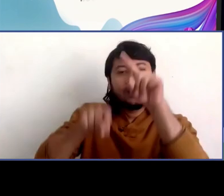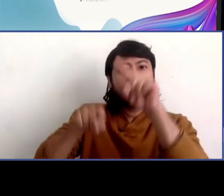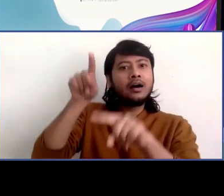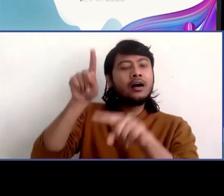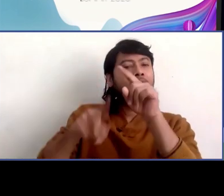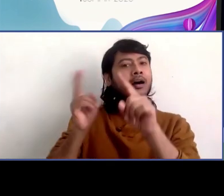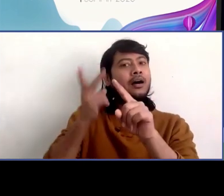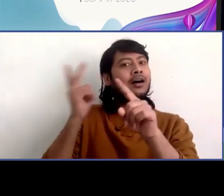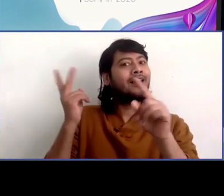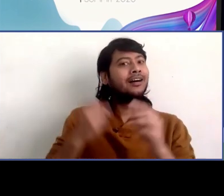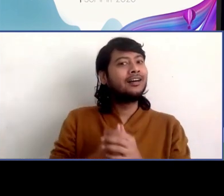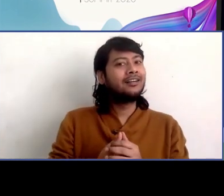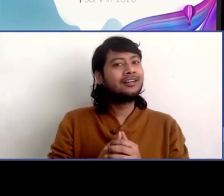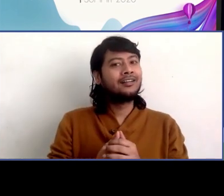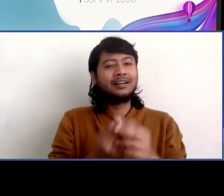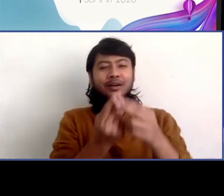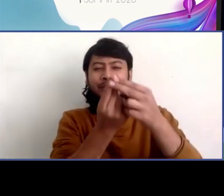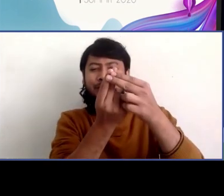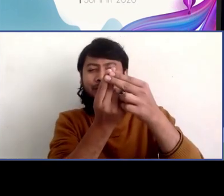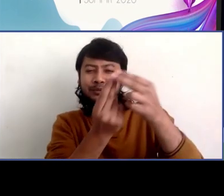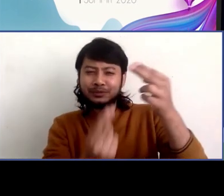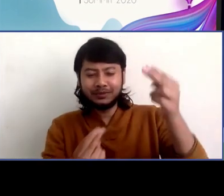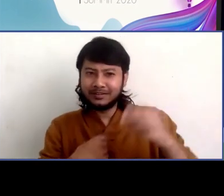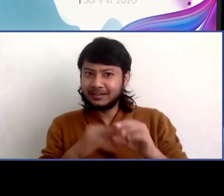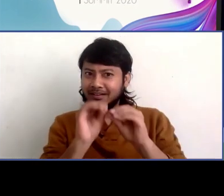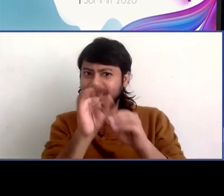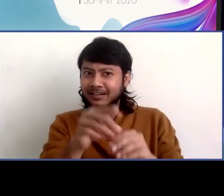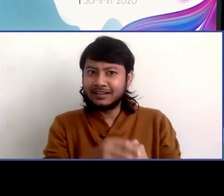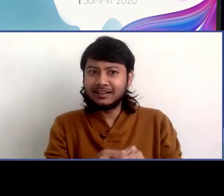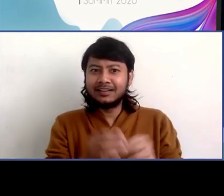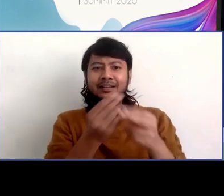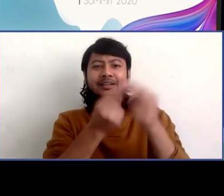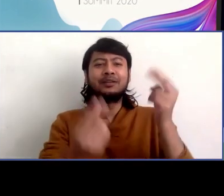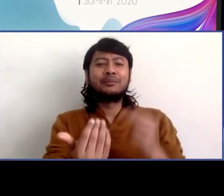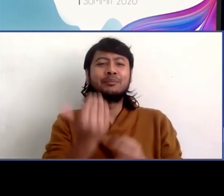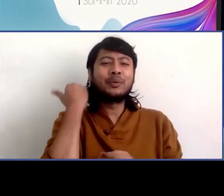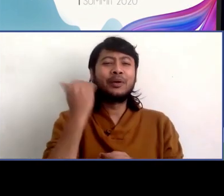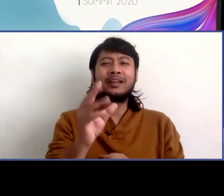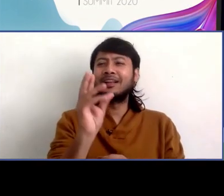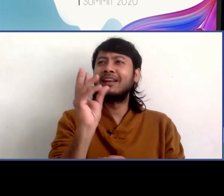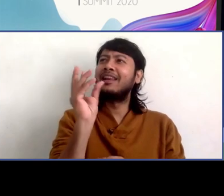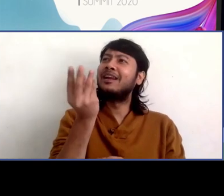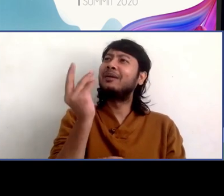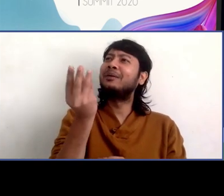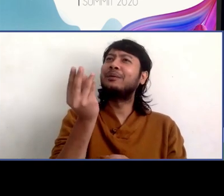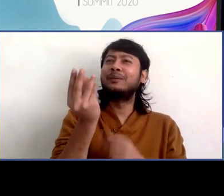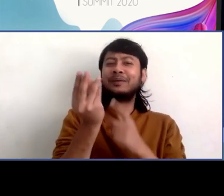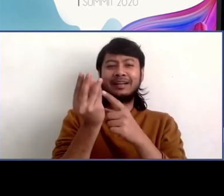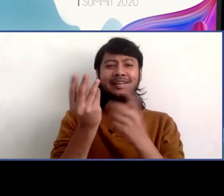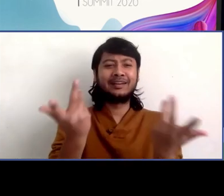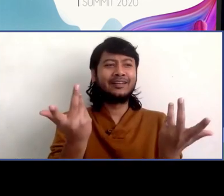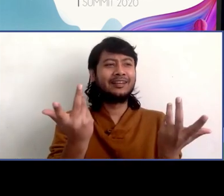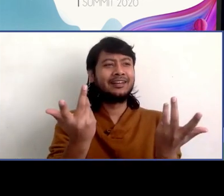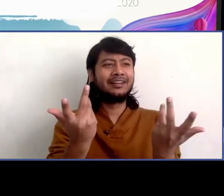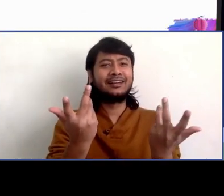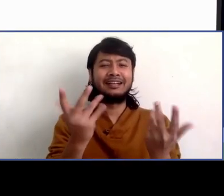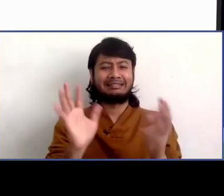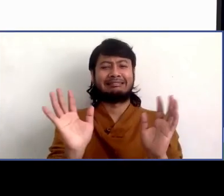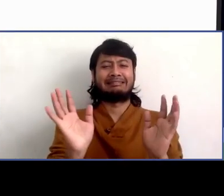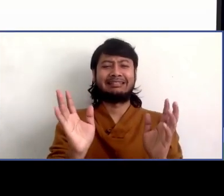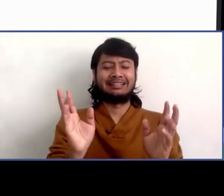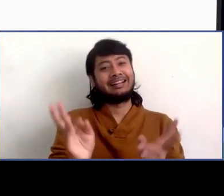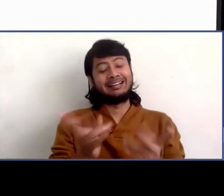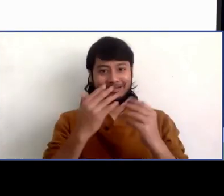story. No, it's not a story of a laddu or a bonda or a bhaji, but it's my story. And this